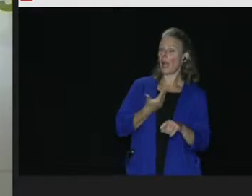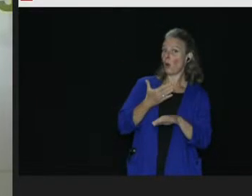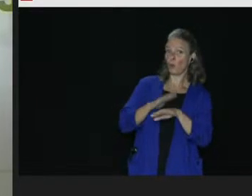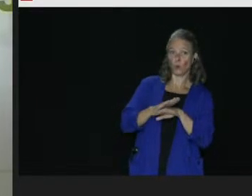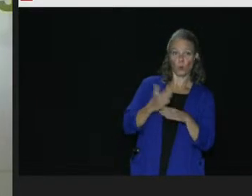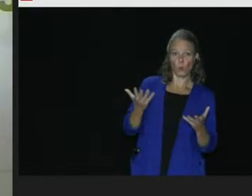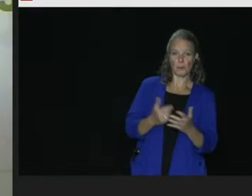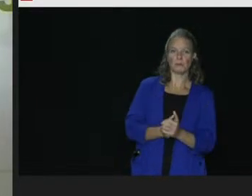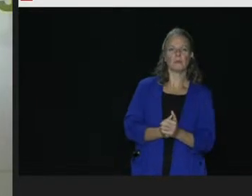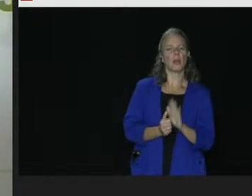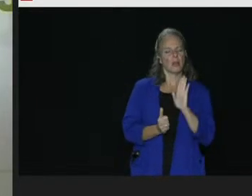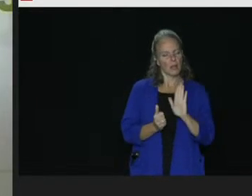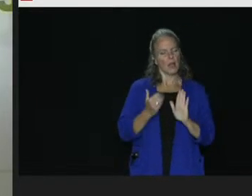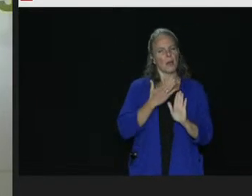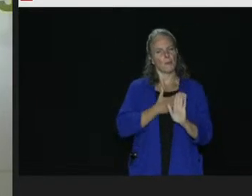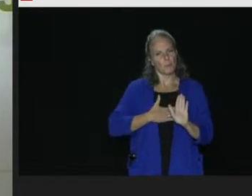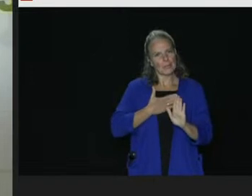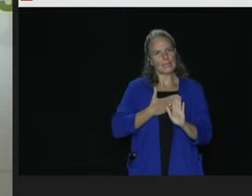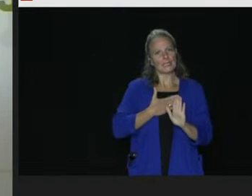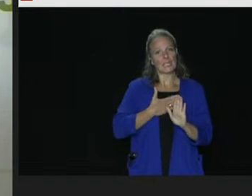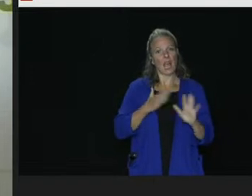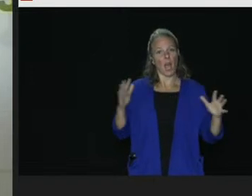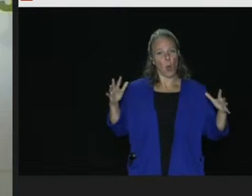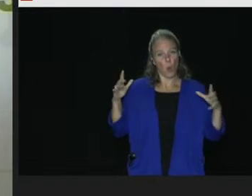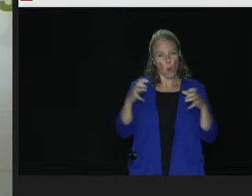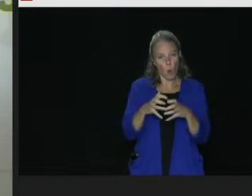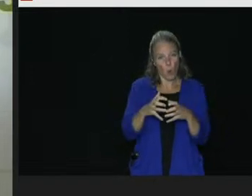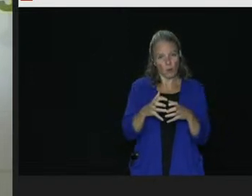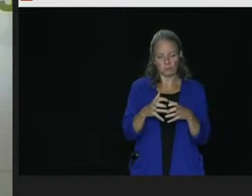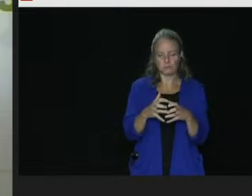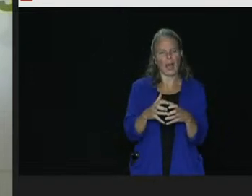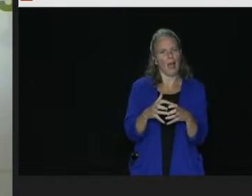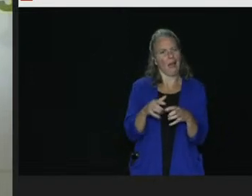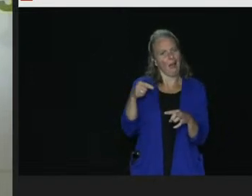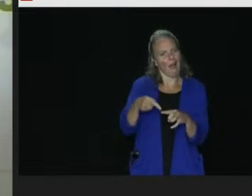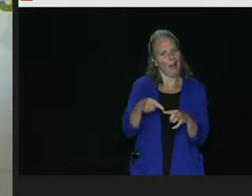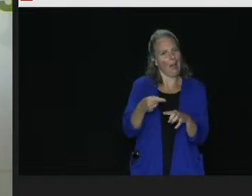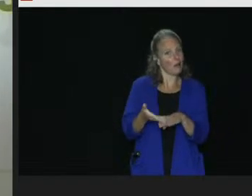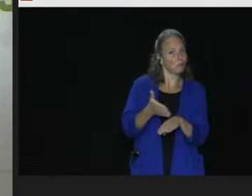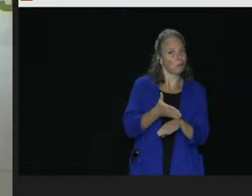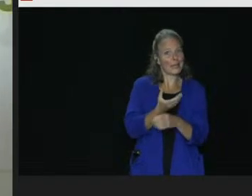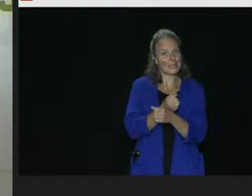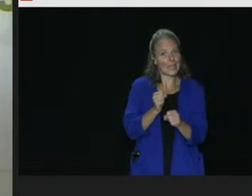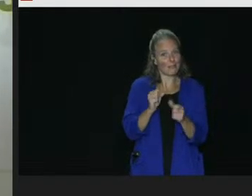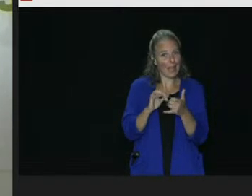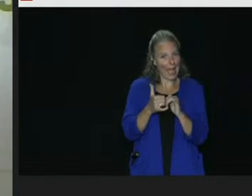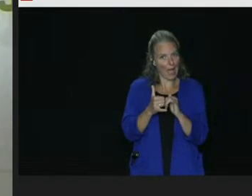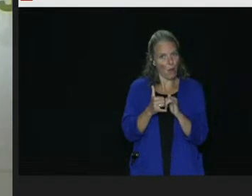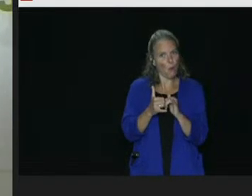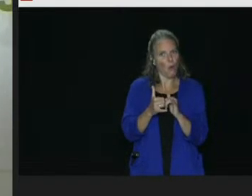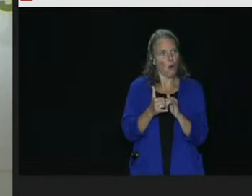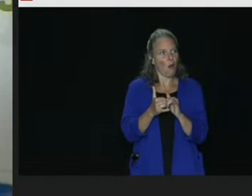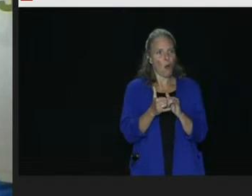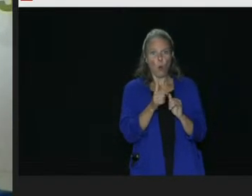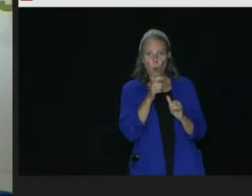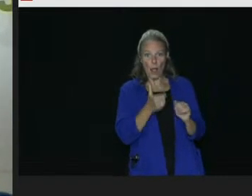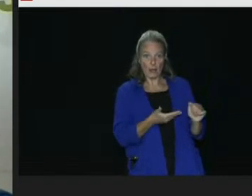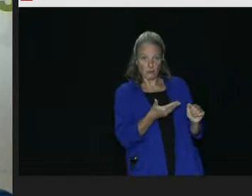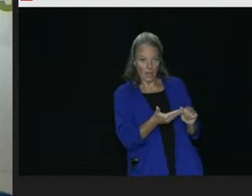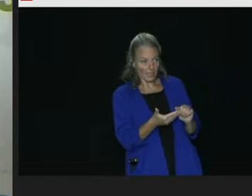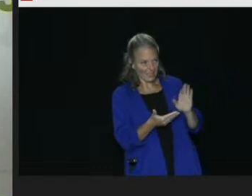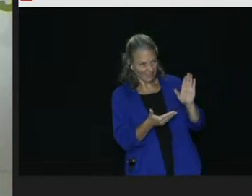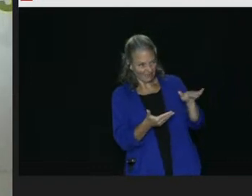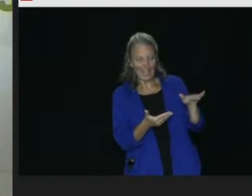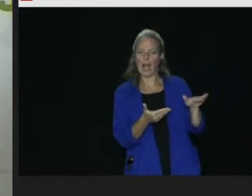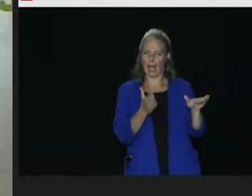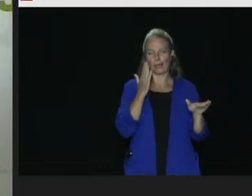overall, keep indoor gatherings safer by asking your guests. It is